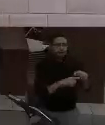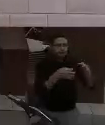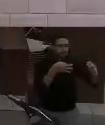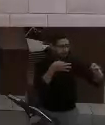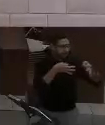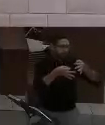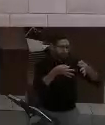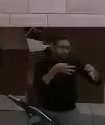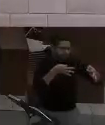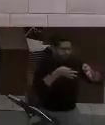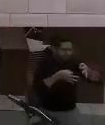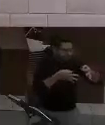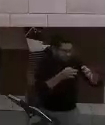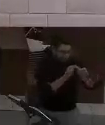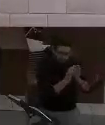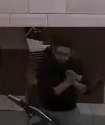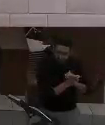description, too